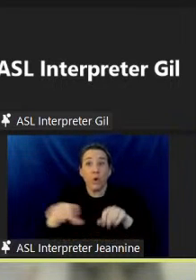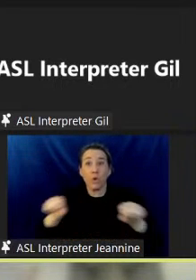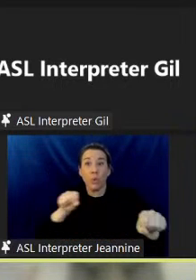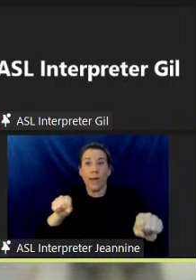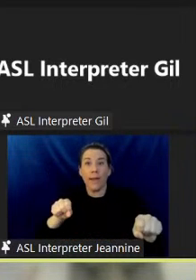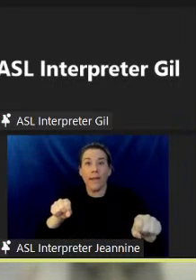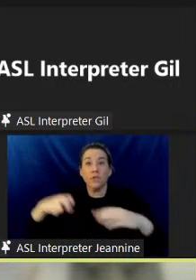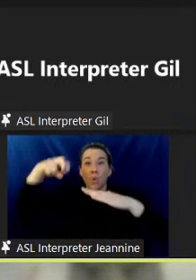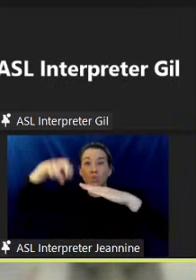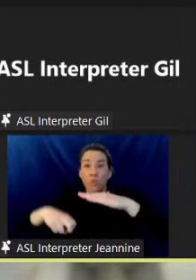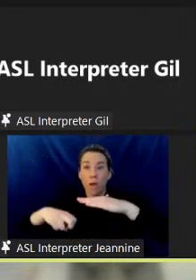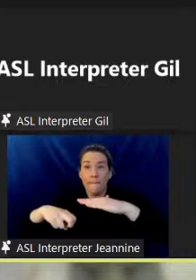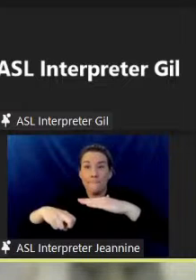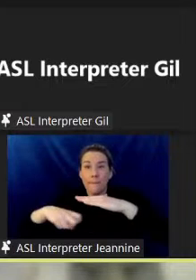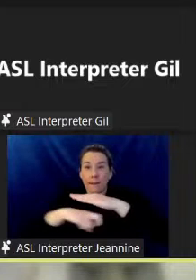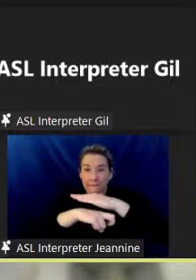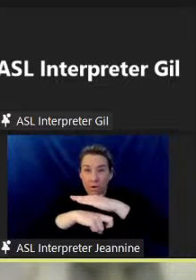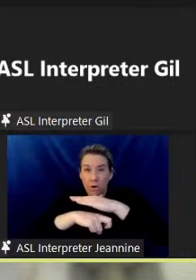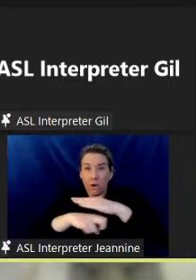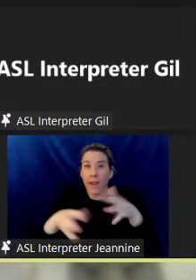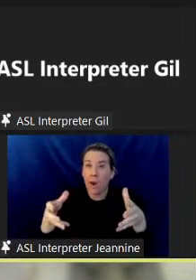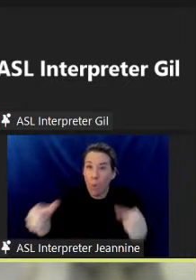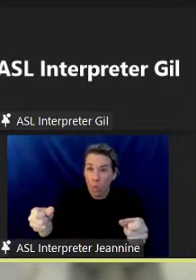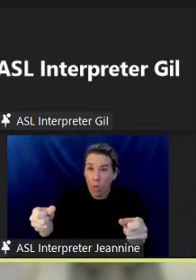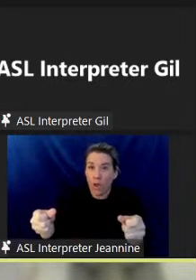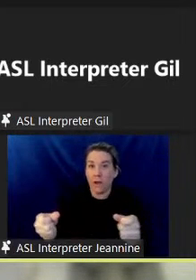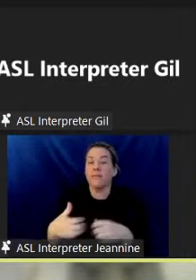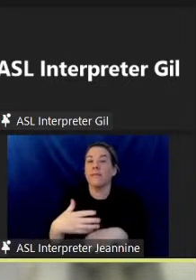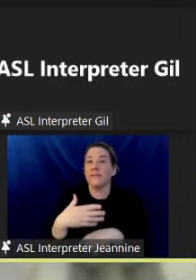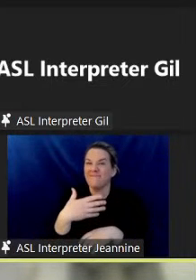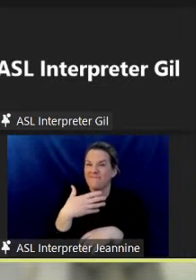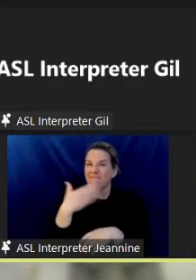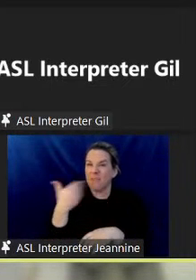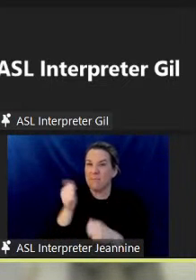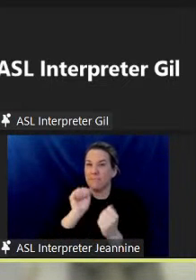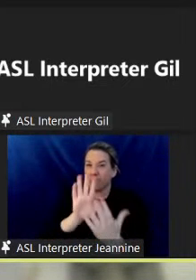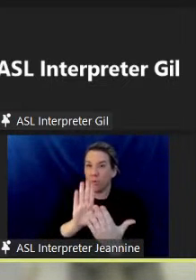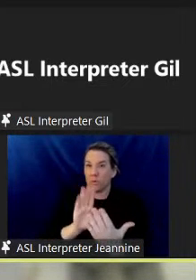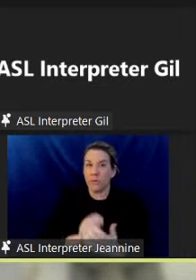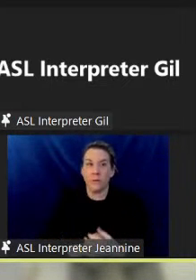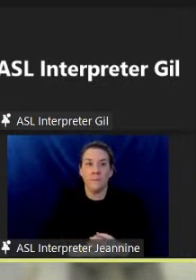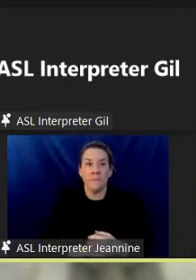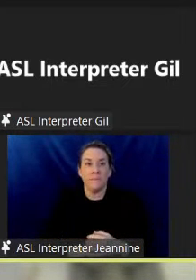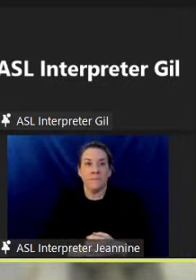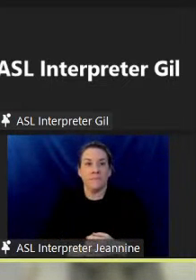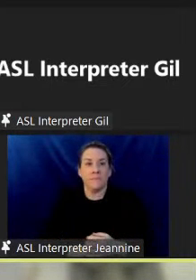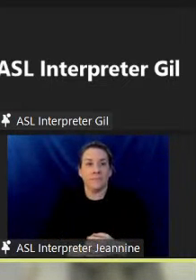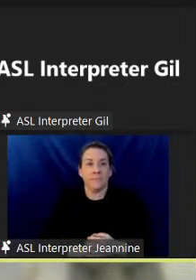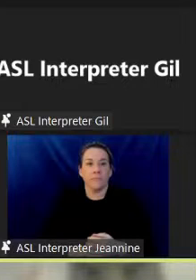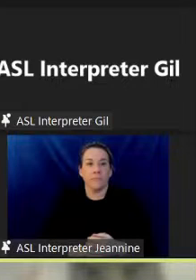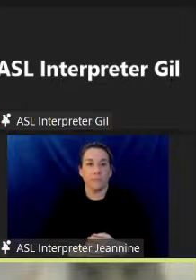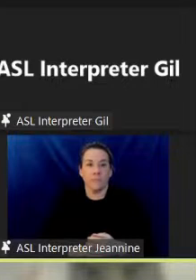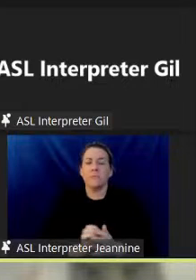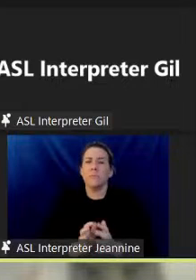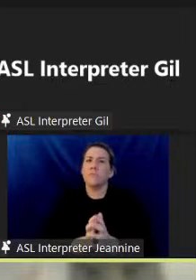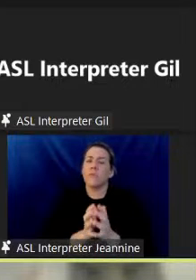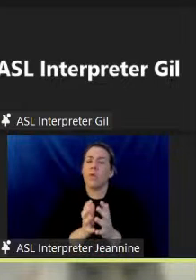best practice for what we do. We do get a lot of questions. We